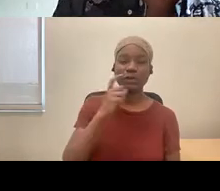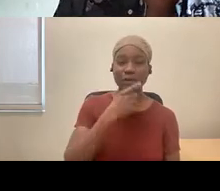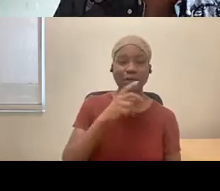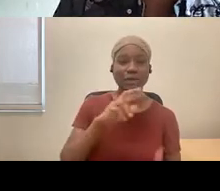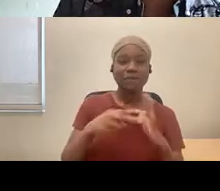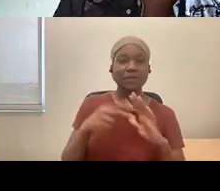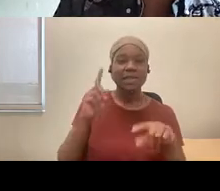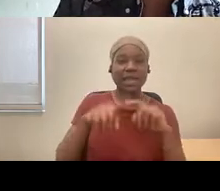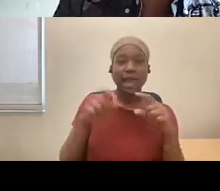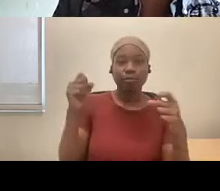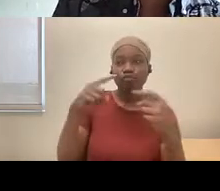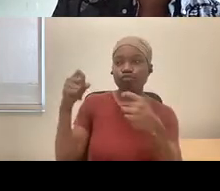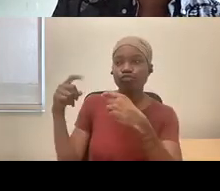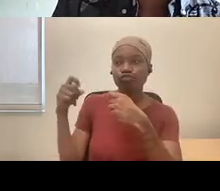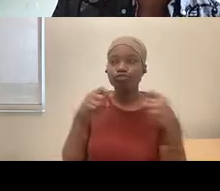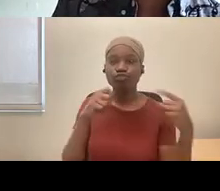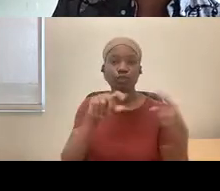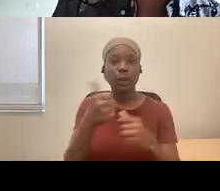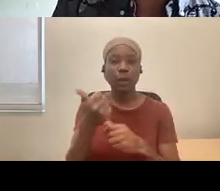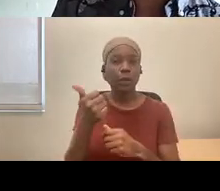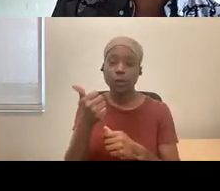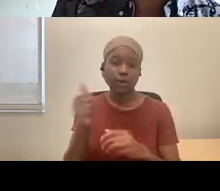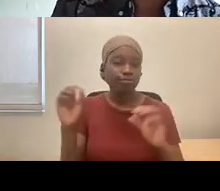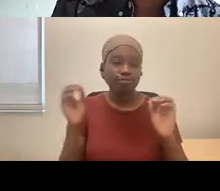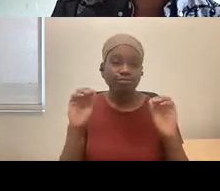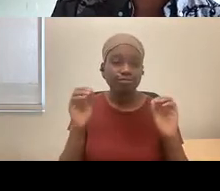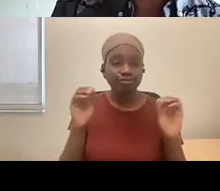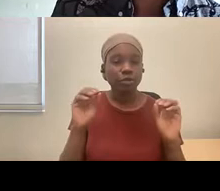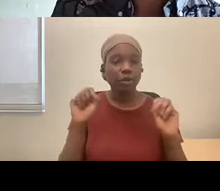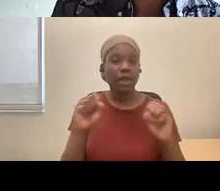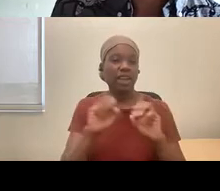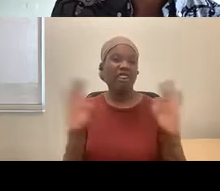Certainly phones would have, you could turn off Bluetooth there and on your computers.